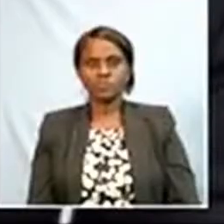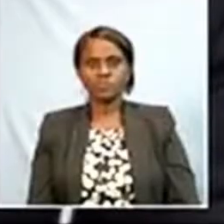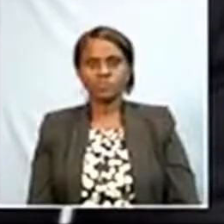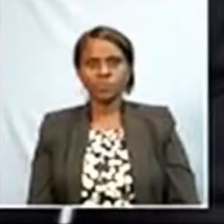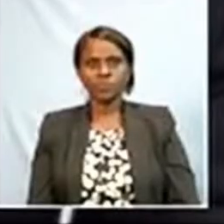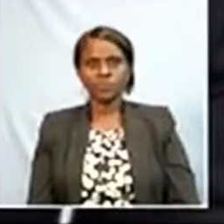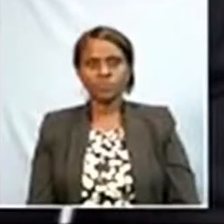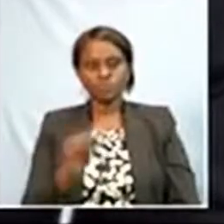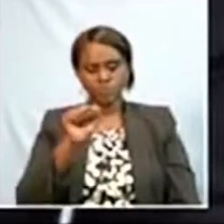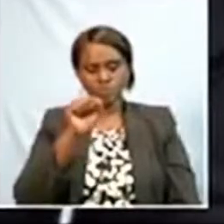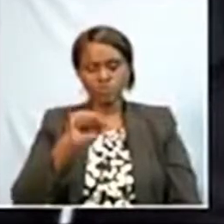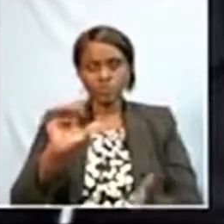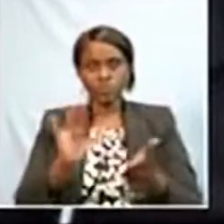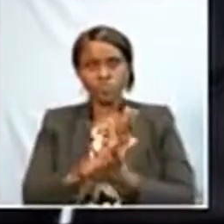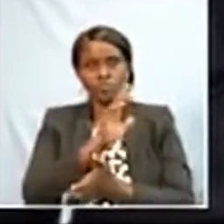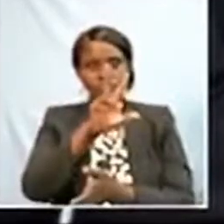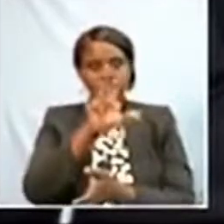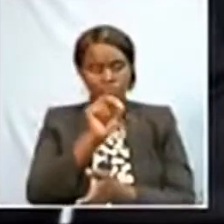yes, page 30.